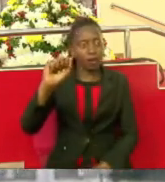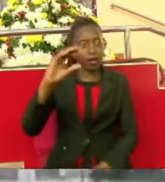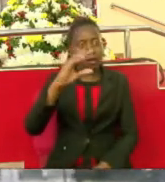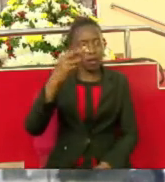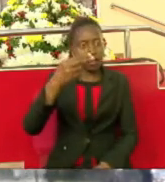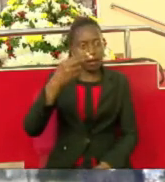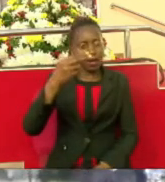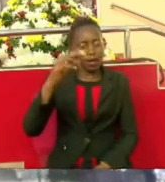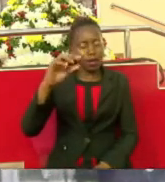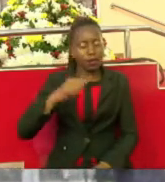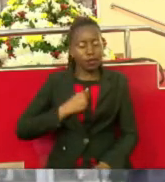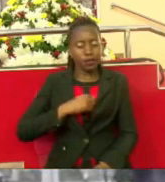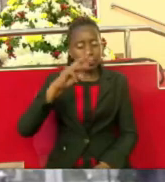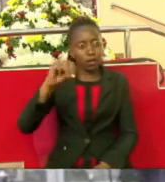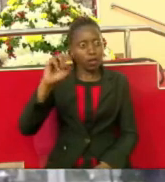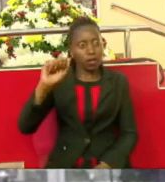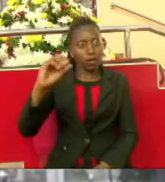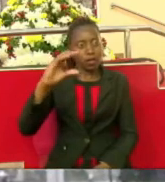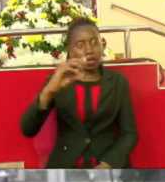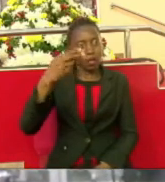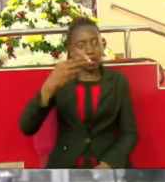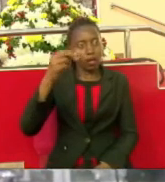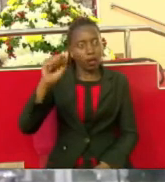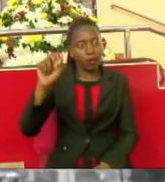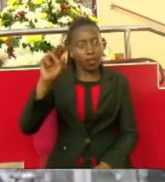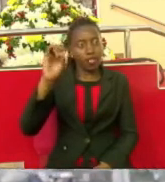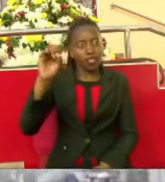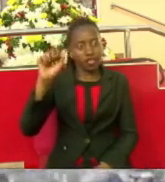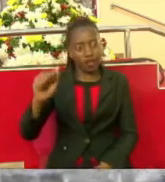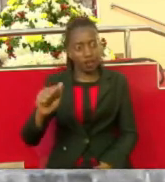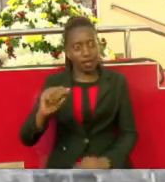And you know mathematics and me? We're like water and paraffin.